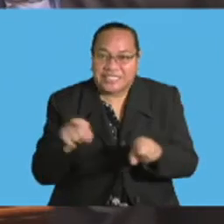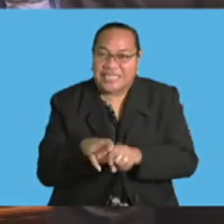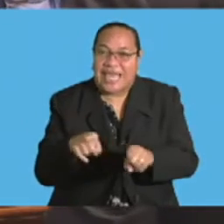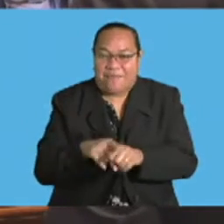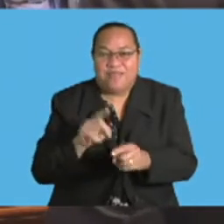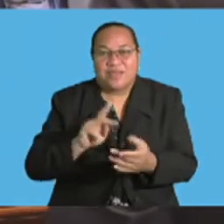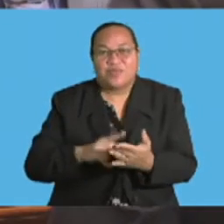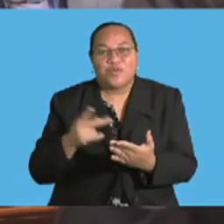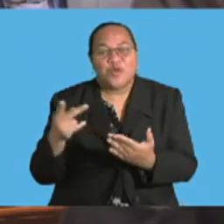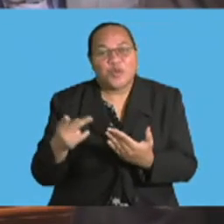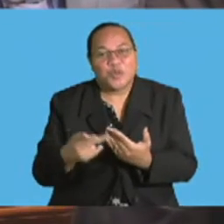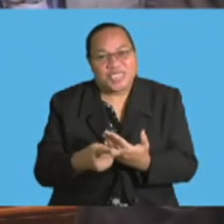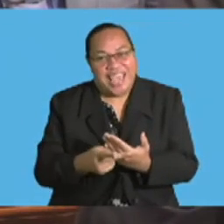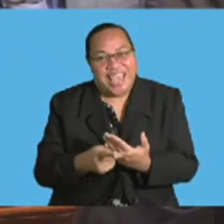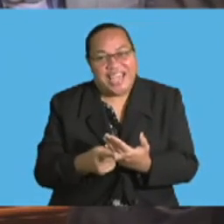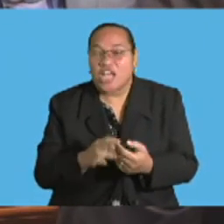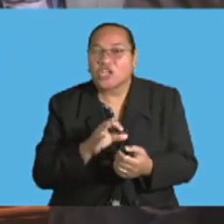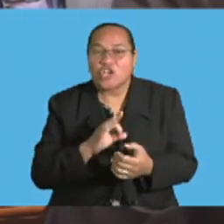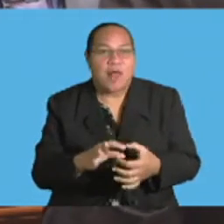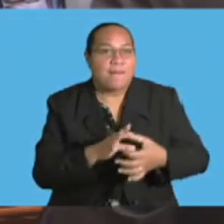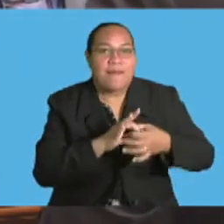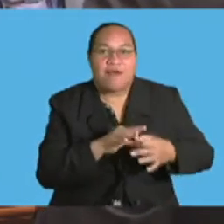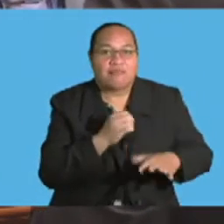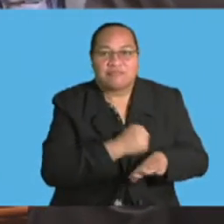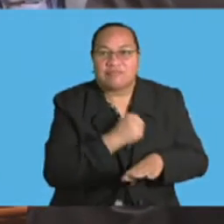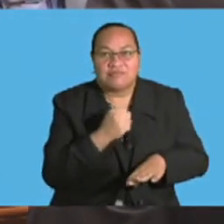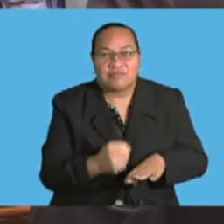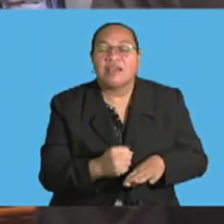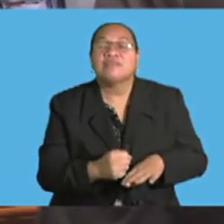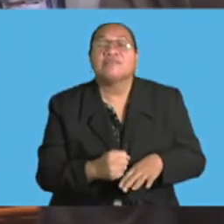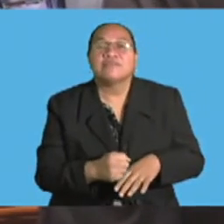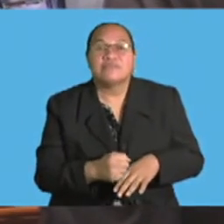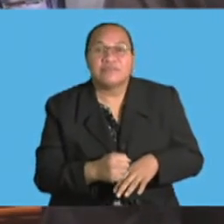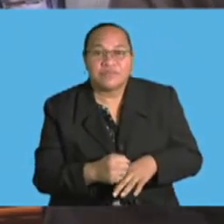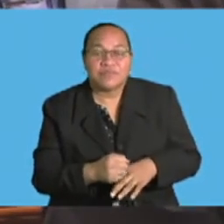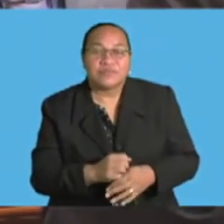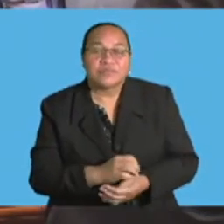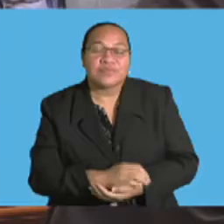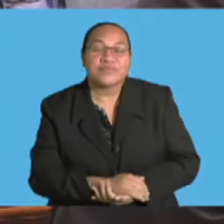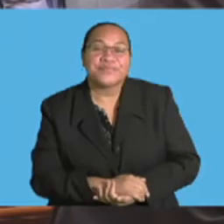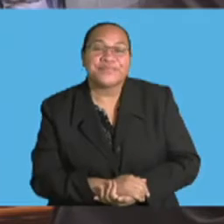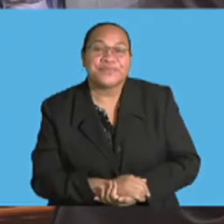And of course, I